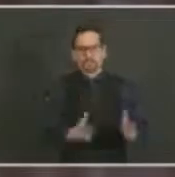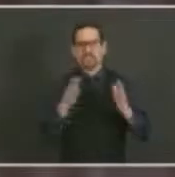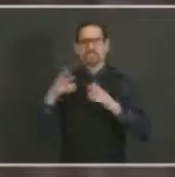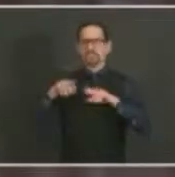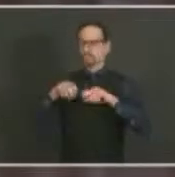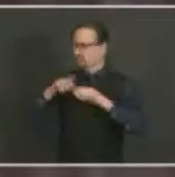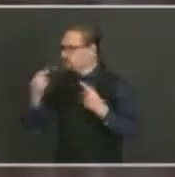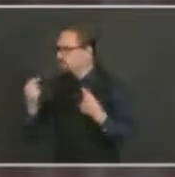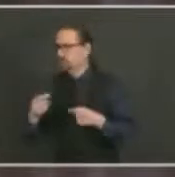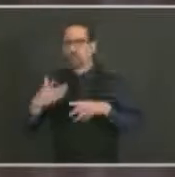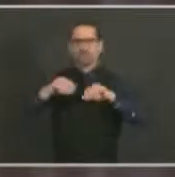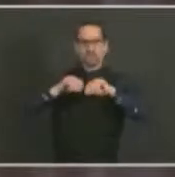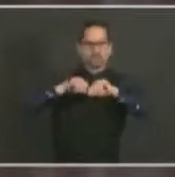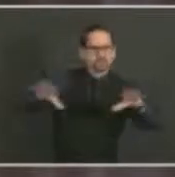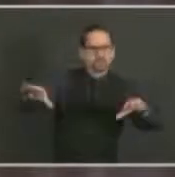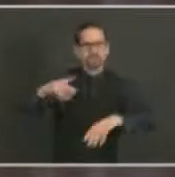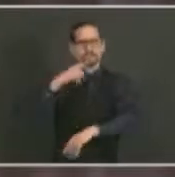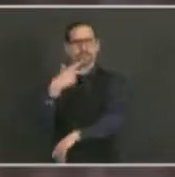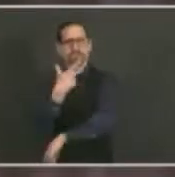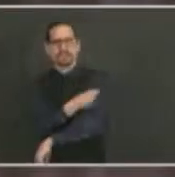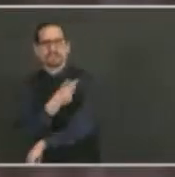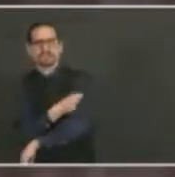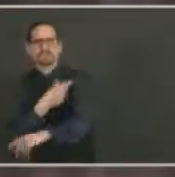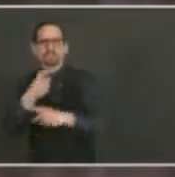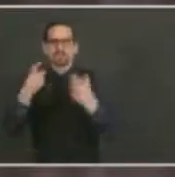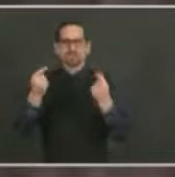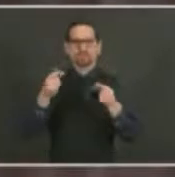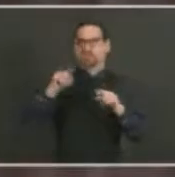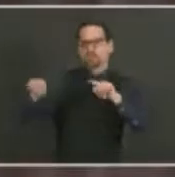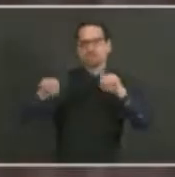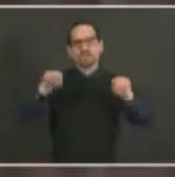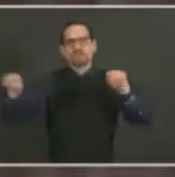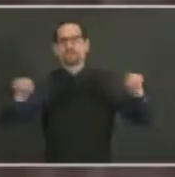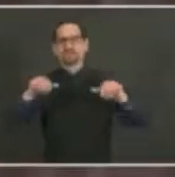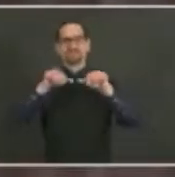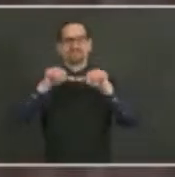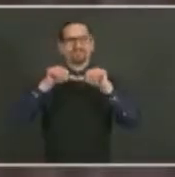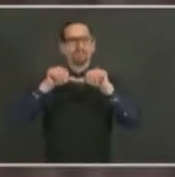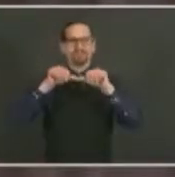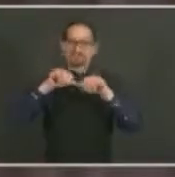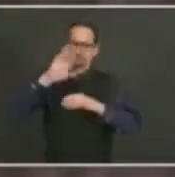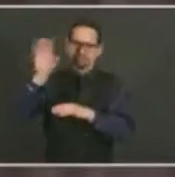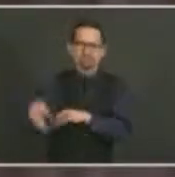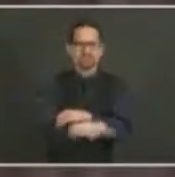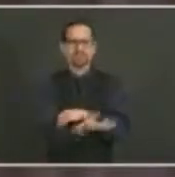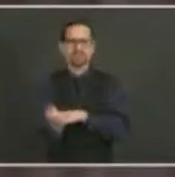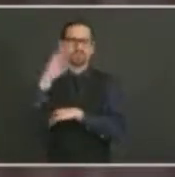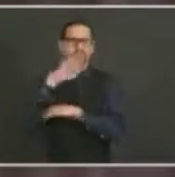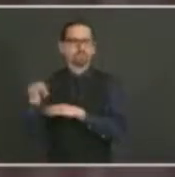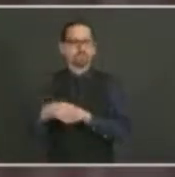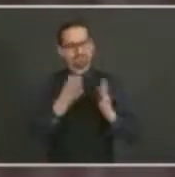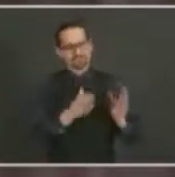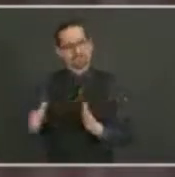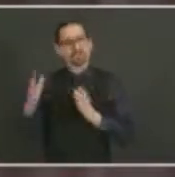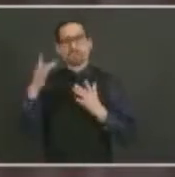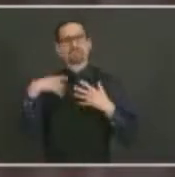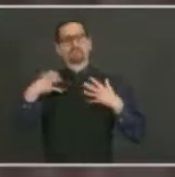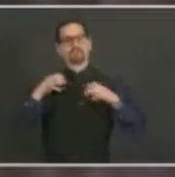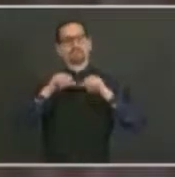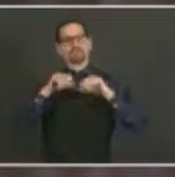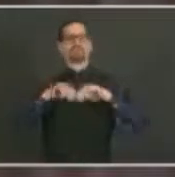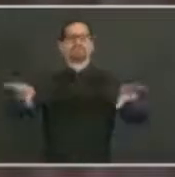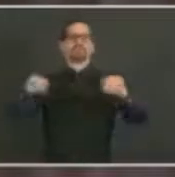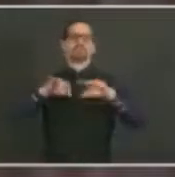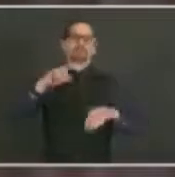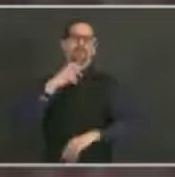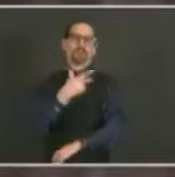and safely as possible. And our team continues to work closely with the state COVID response team, and I'm